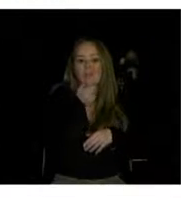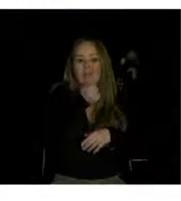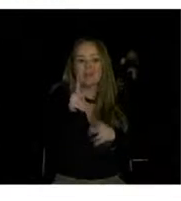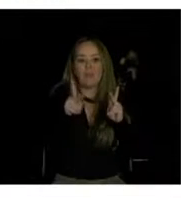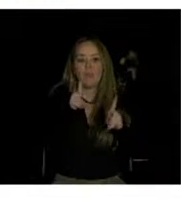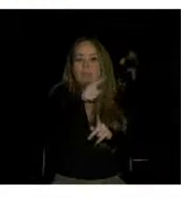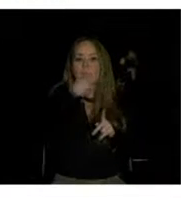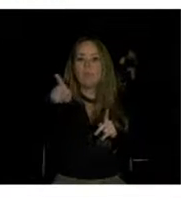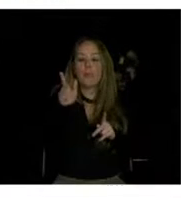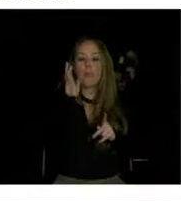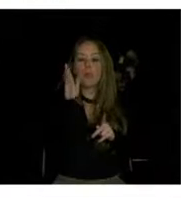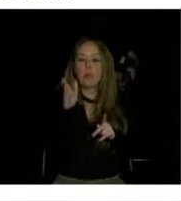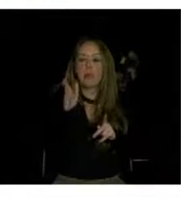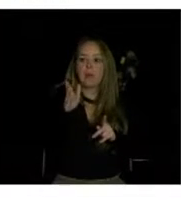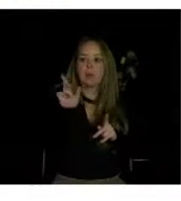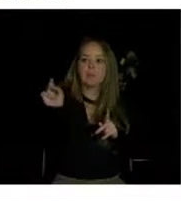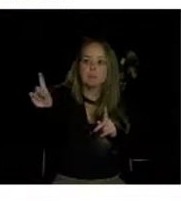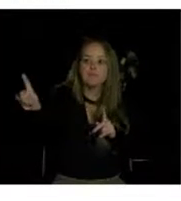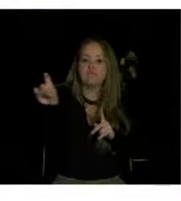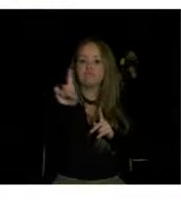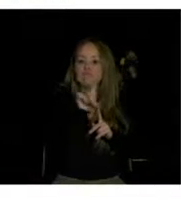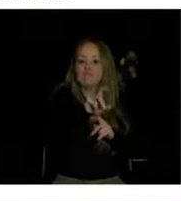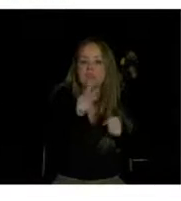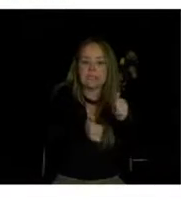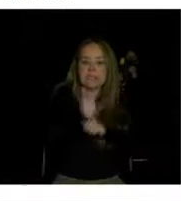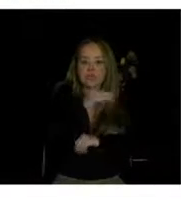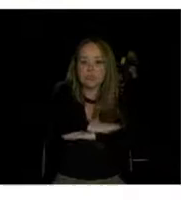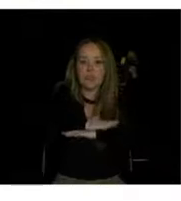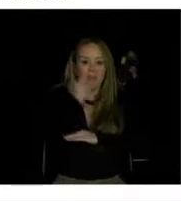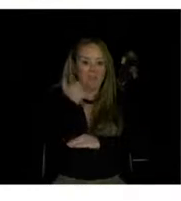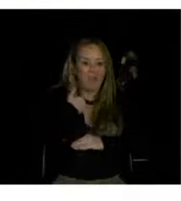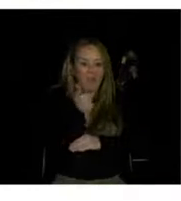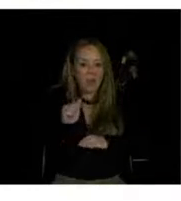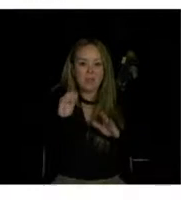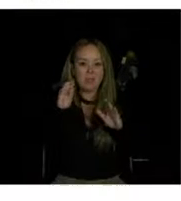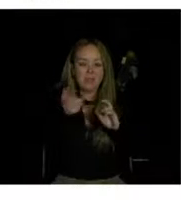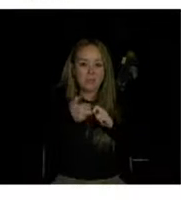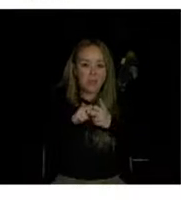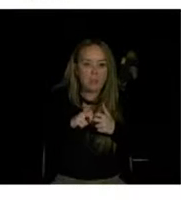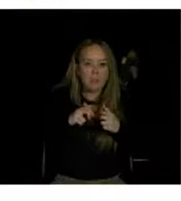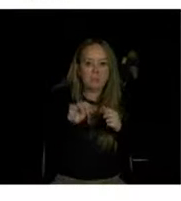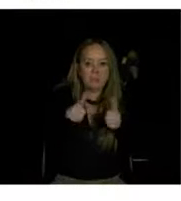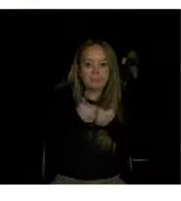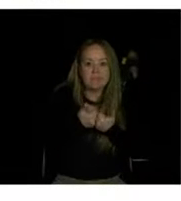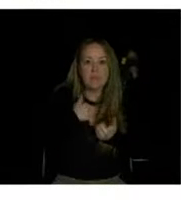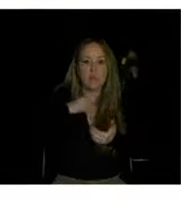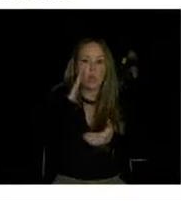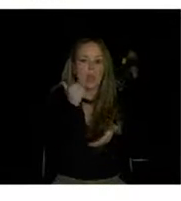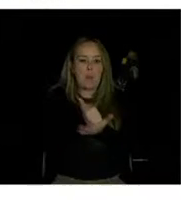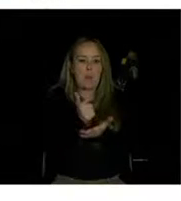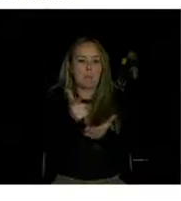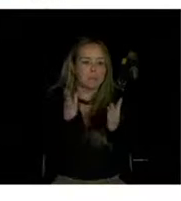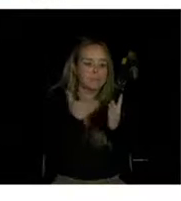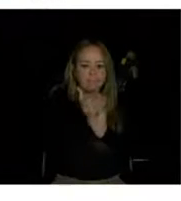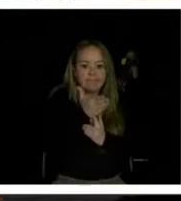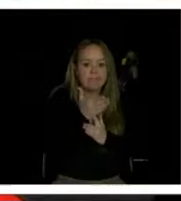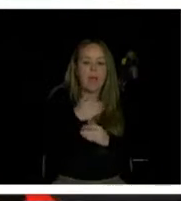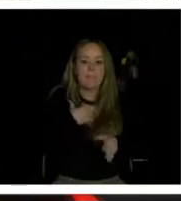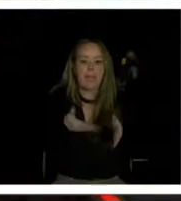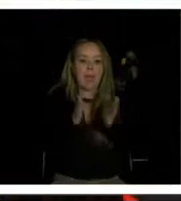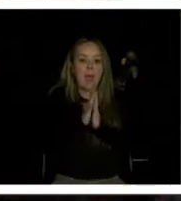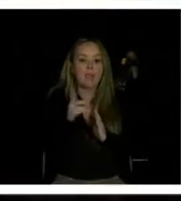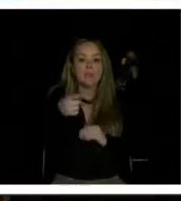that'll walk to each table. If you have any problems, we'll help you walk through that. And I'm going to ask you not